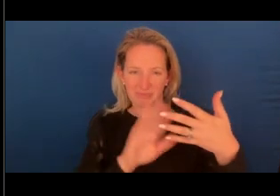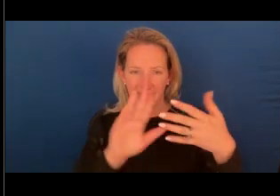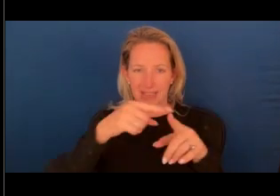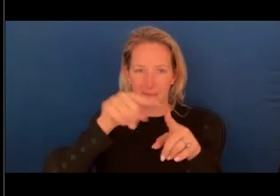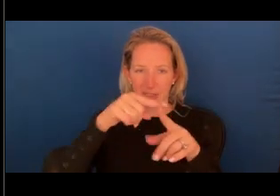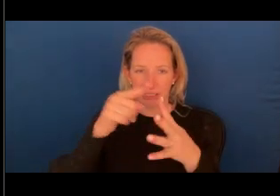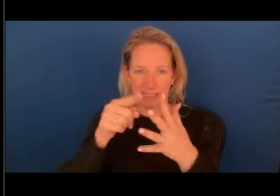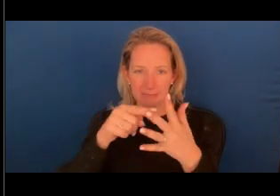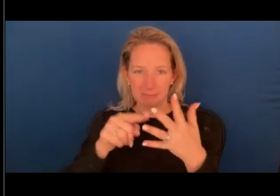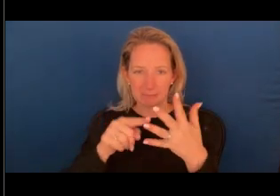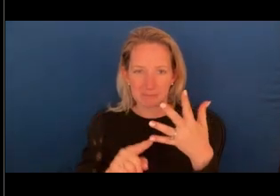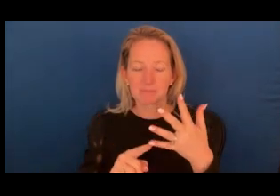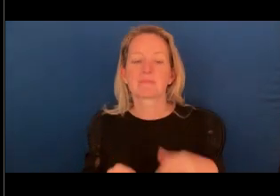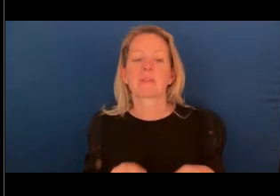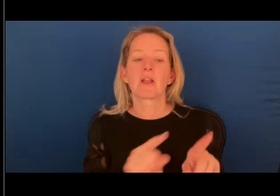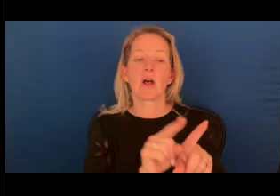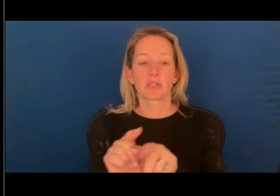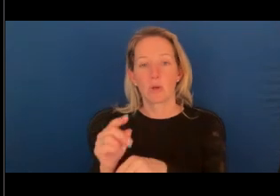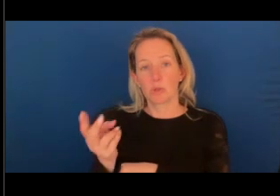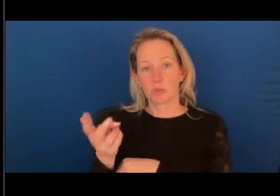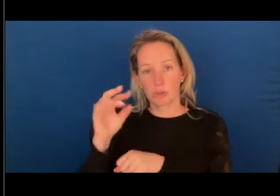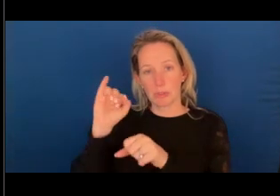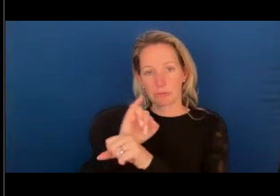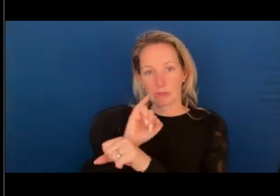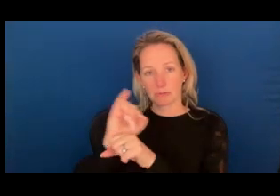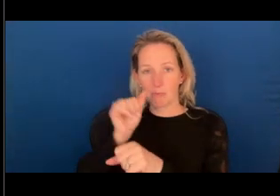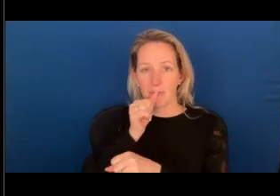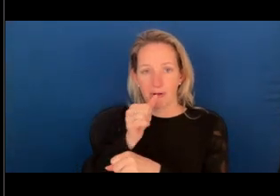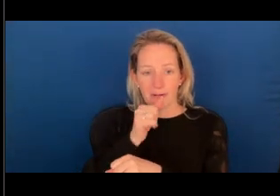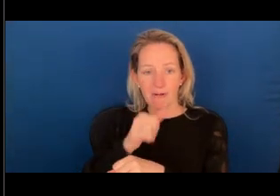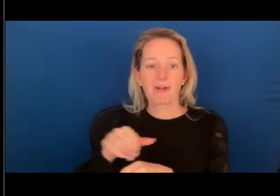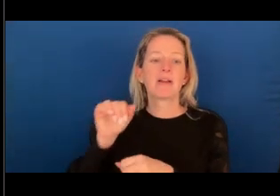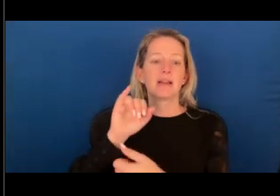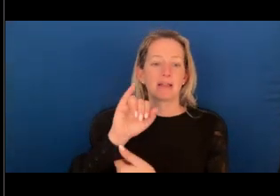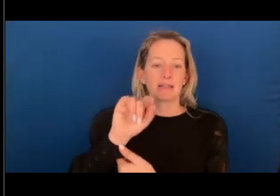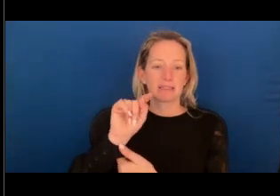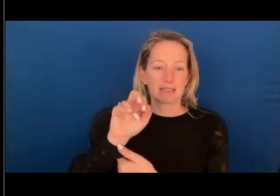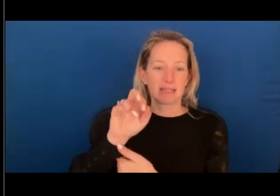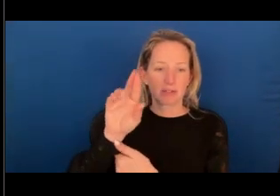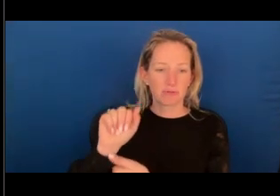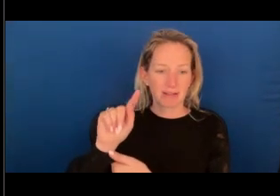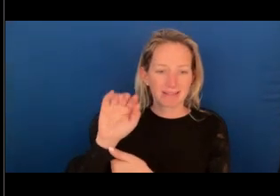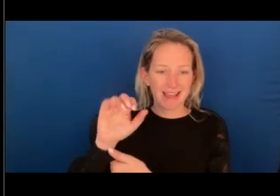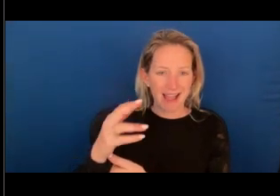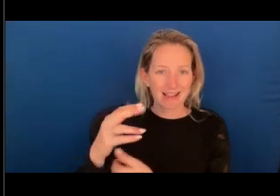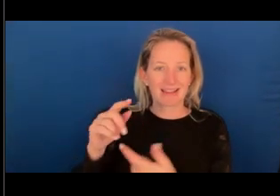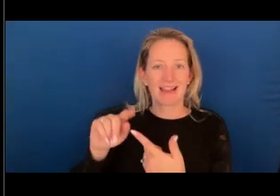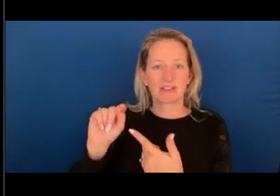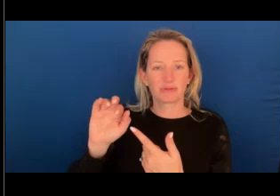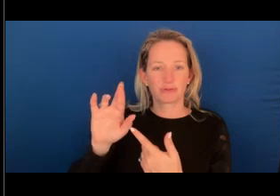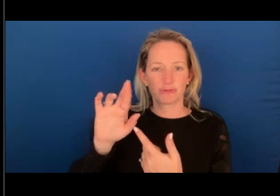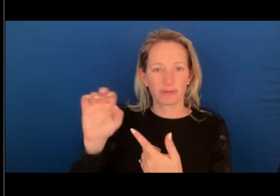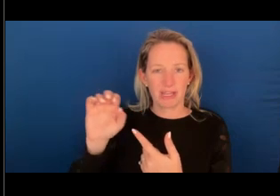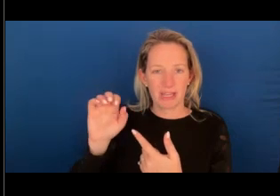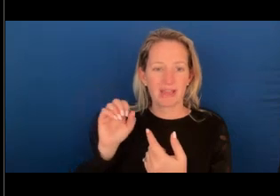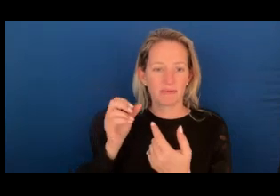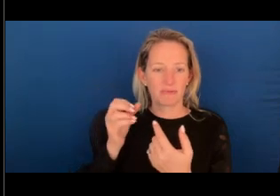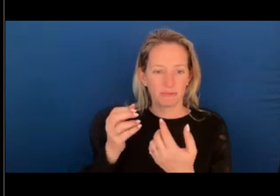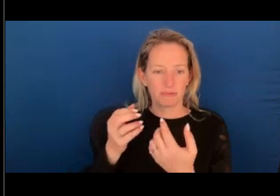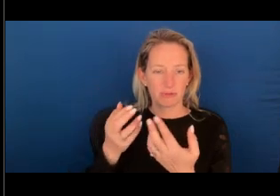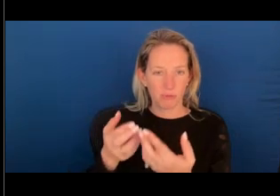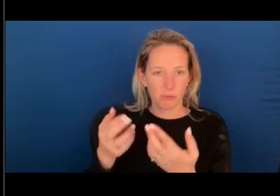2 industrial partners, Tetra Tech and 3 sources that are part of our team, and the whole team is being supported by an